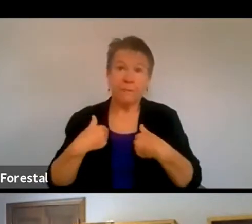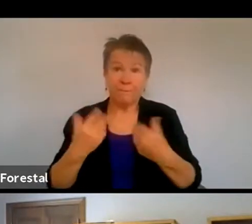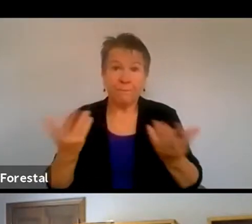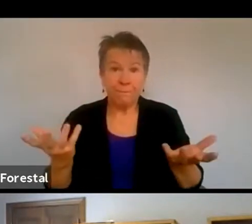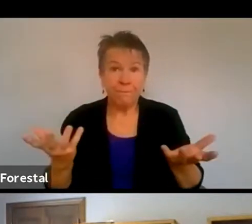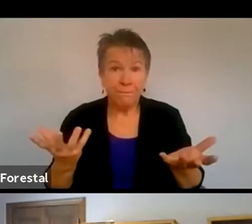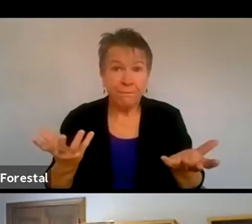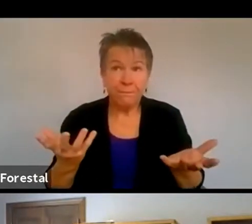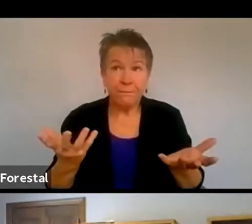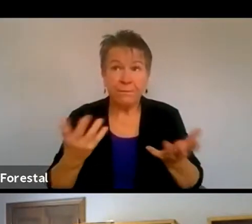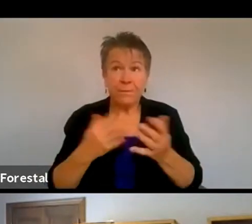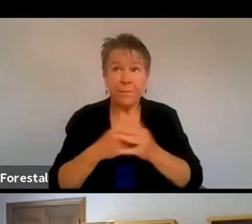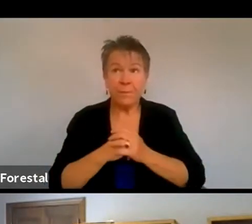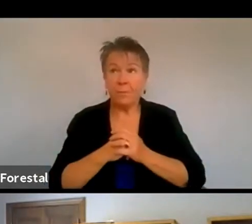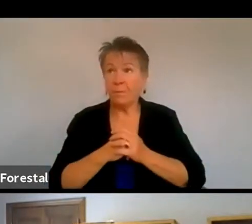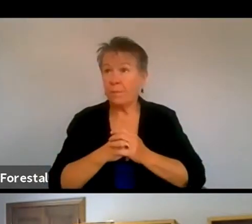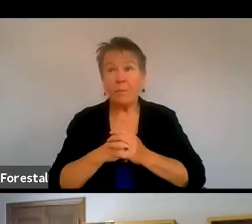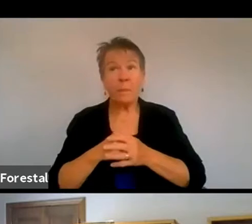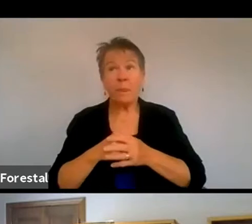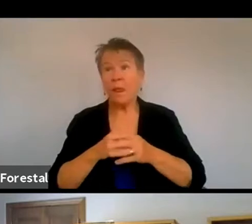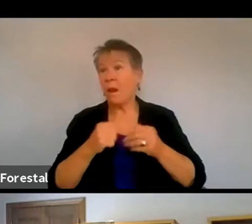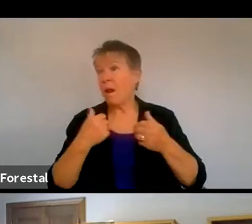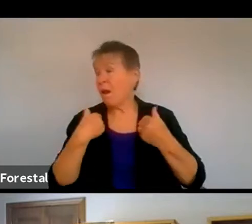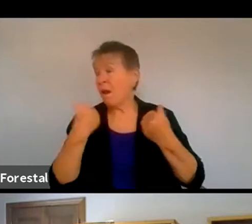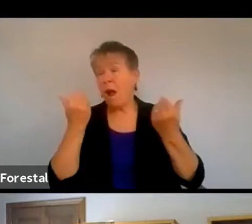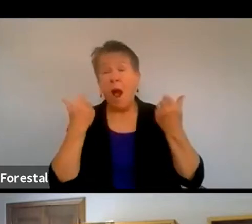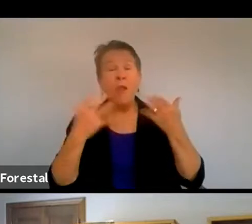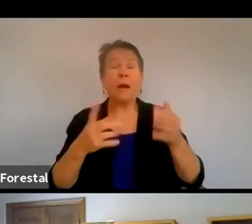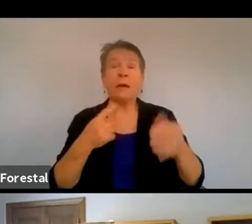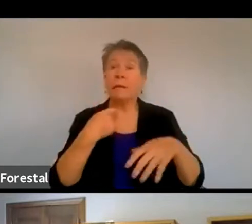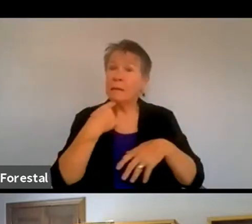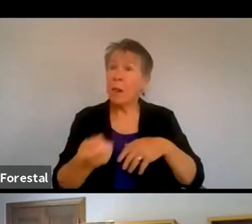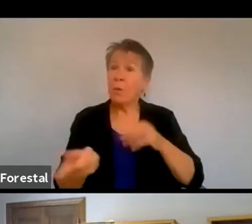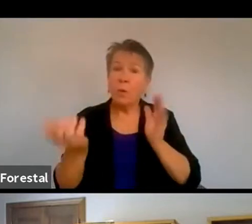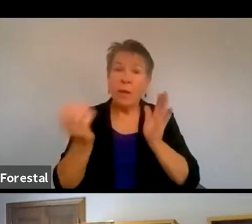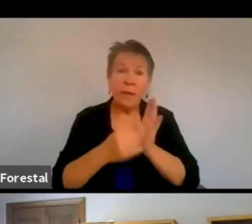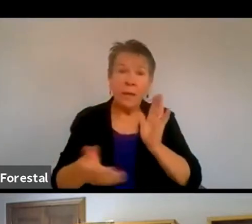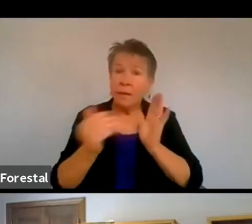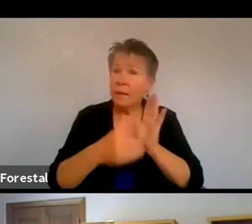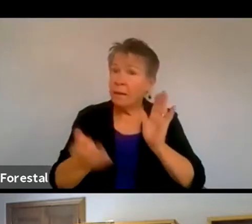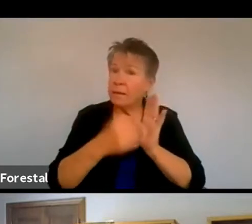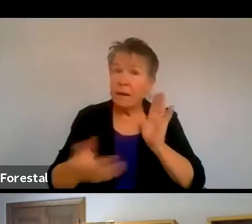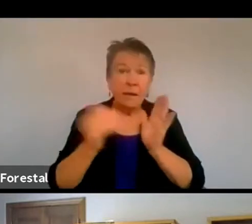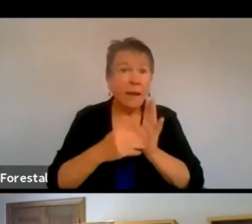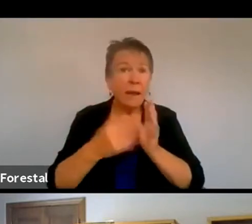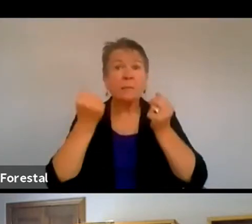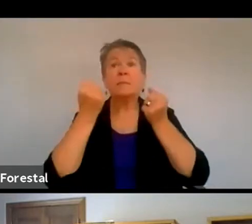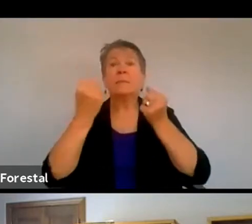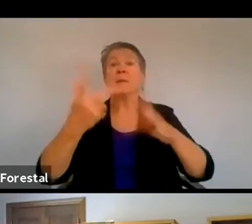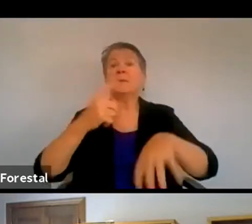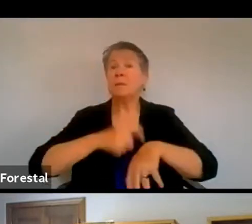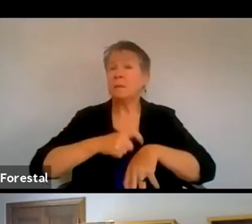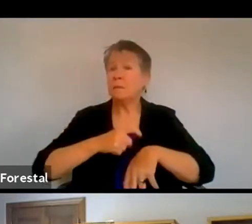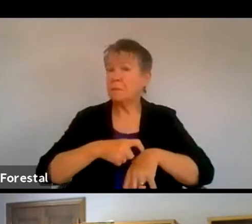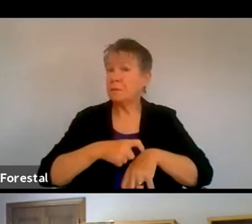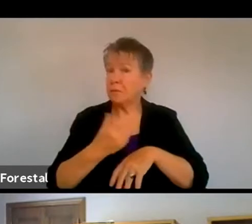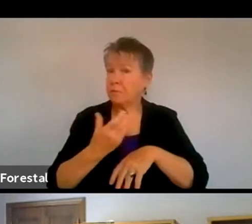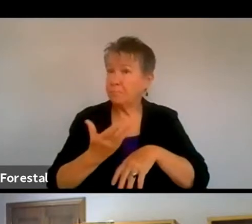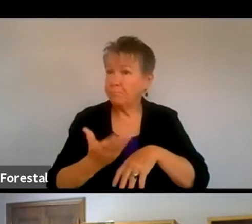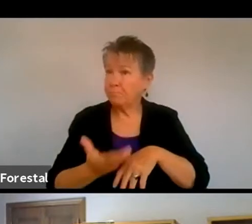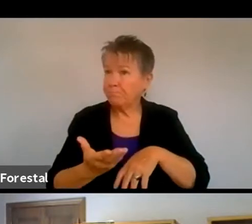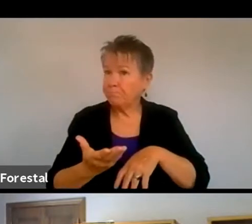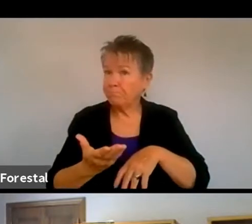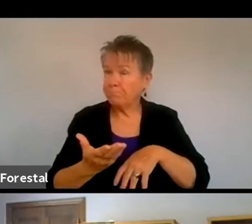many times now, and you've hit it, I've hit it. A lot of this is outside of the so-called public